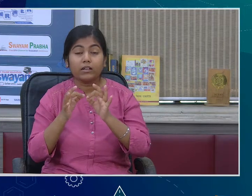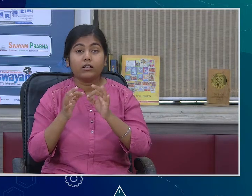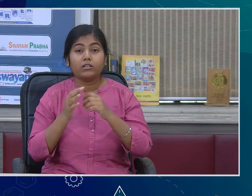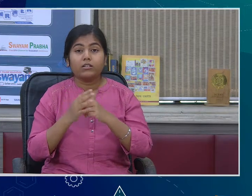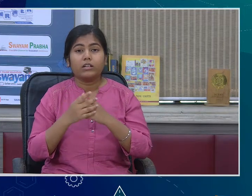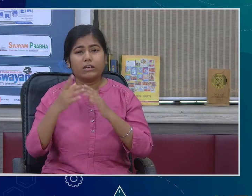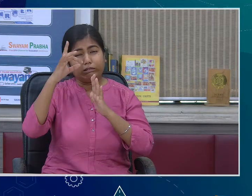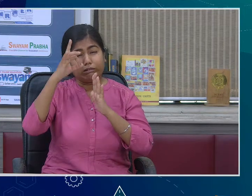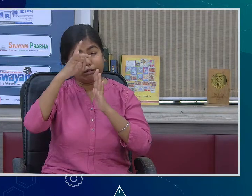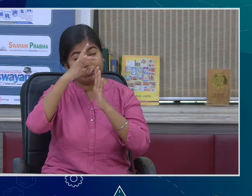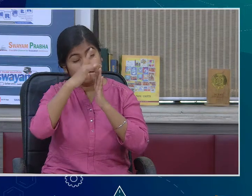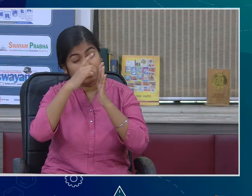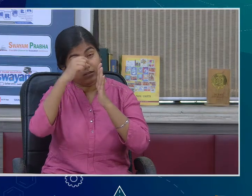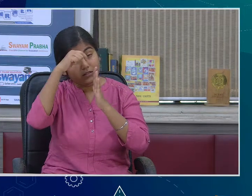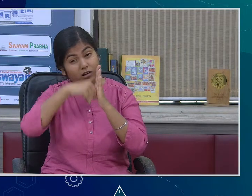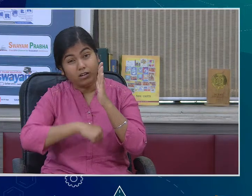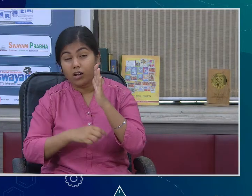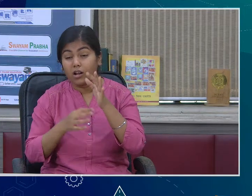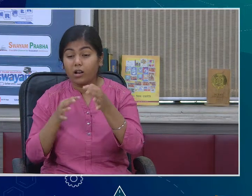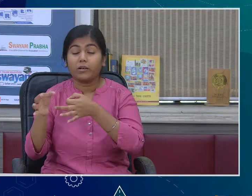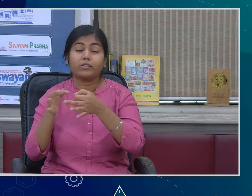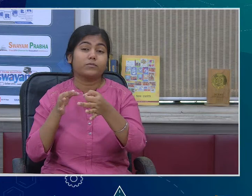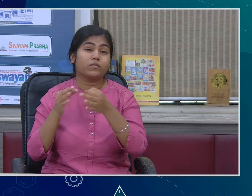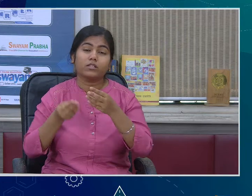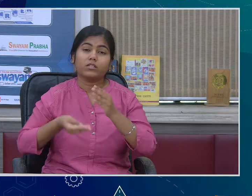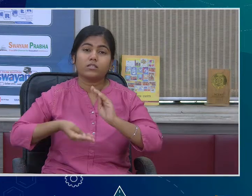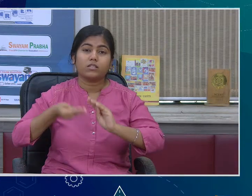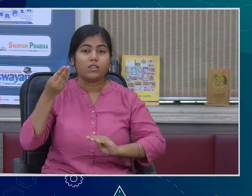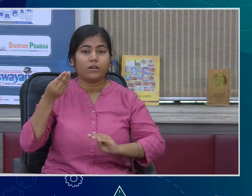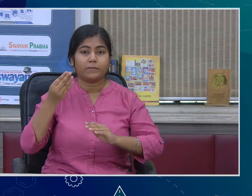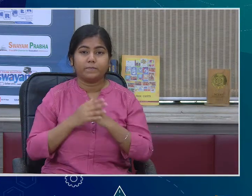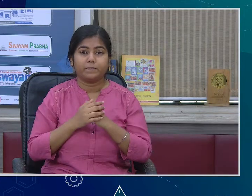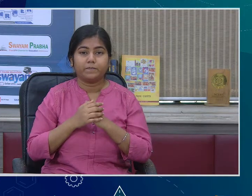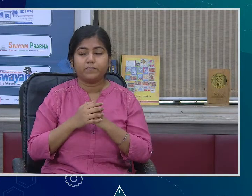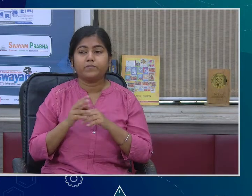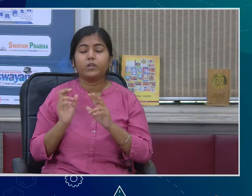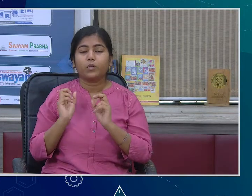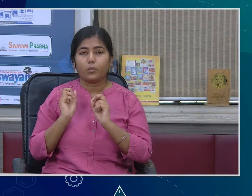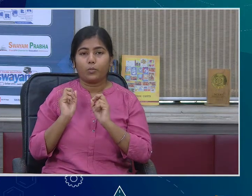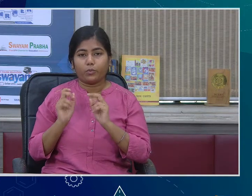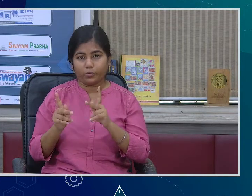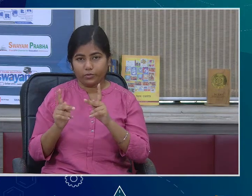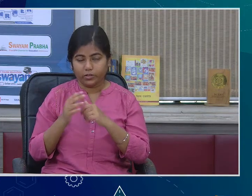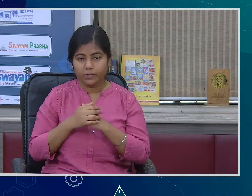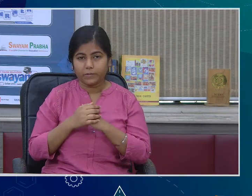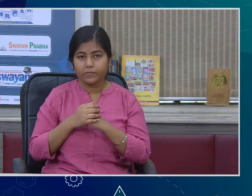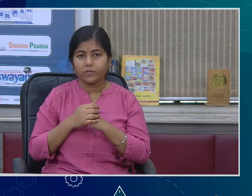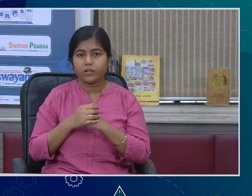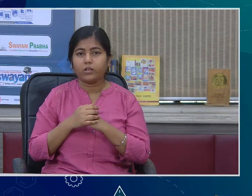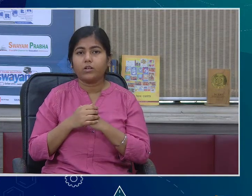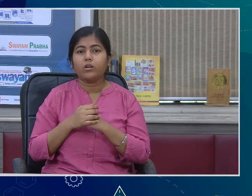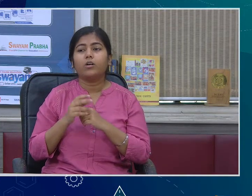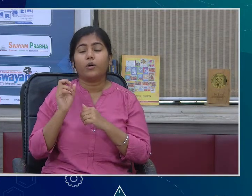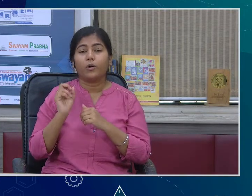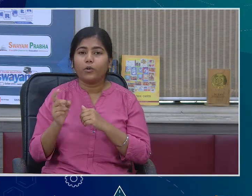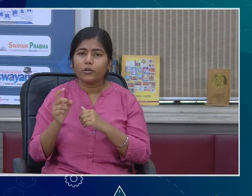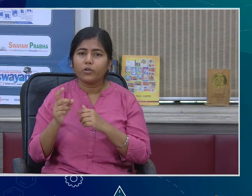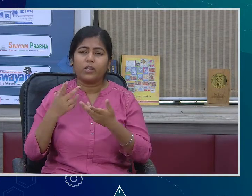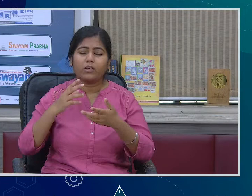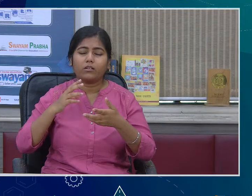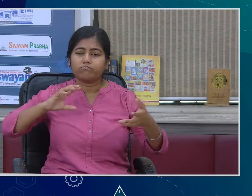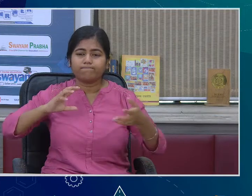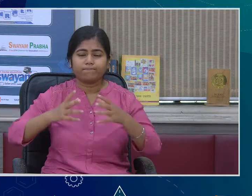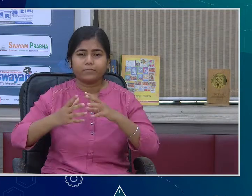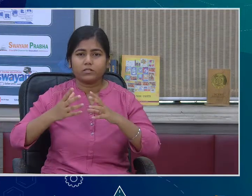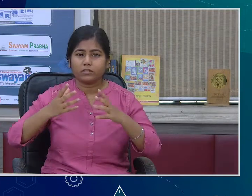and descriptive instruction to your visual learners. Okay, okay. So let's just regroup the entire information,